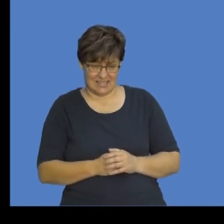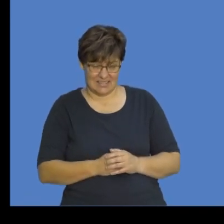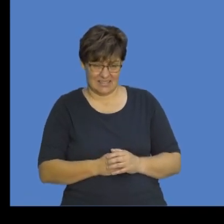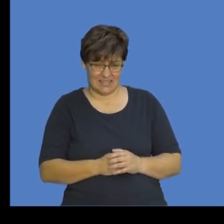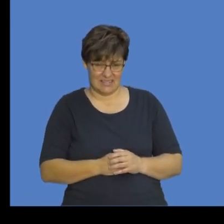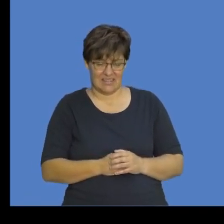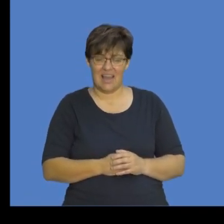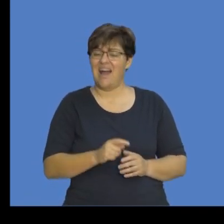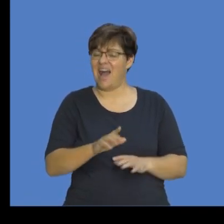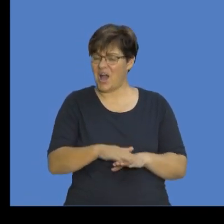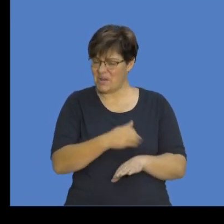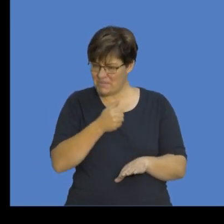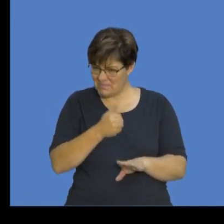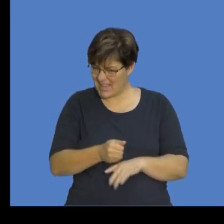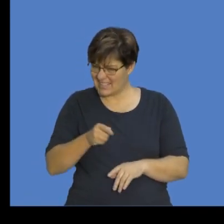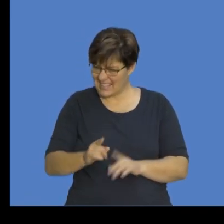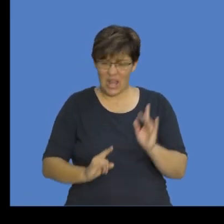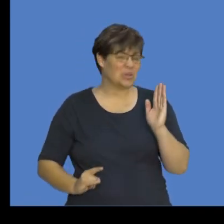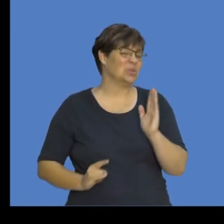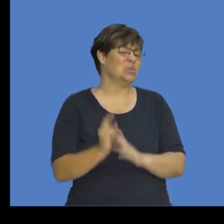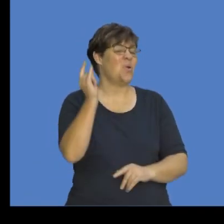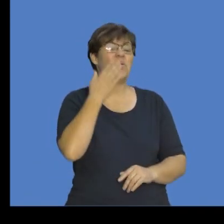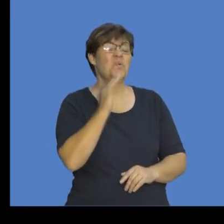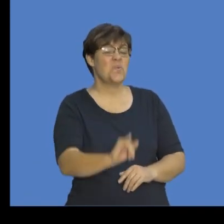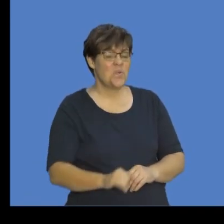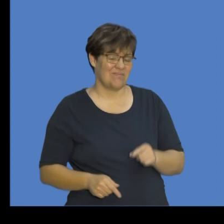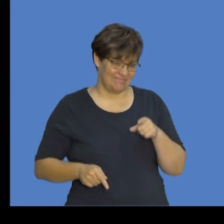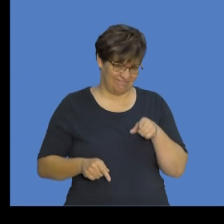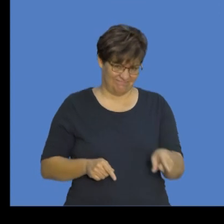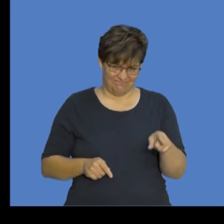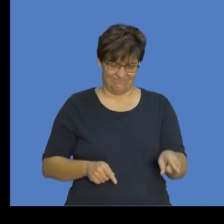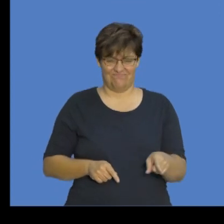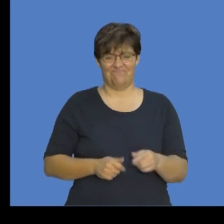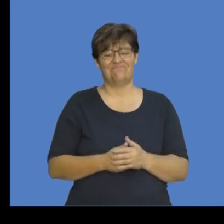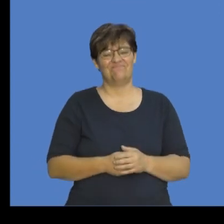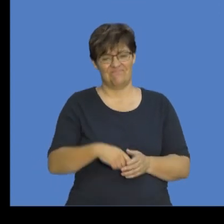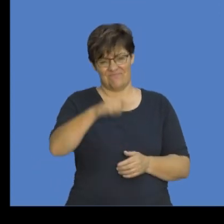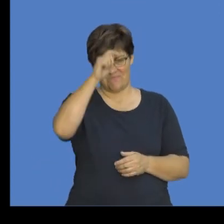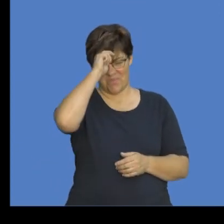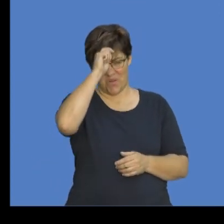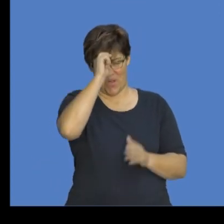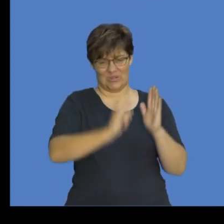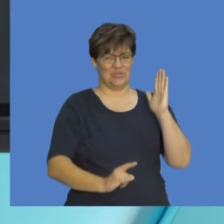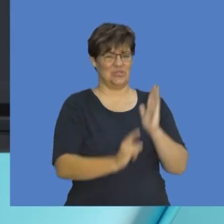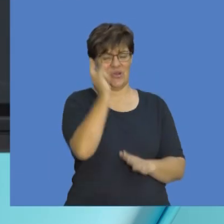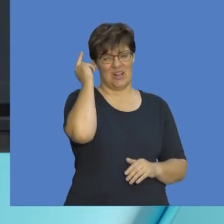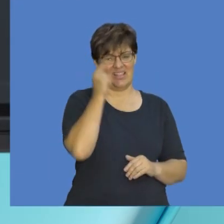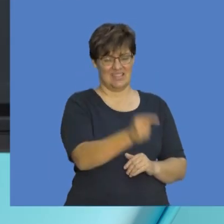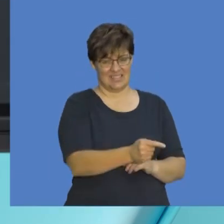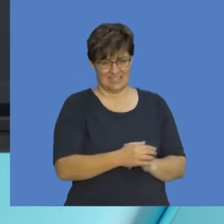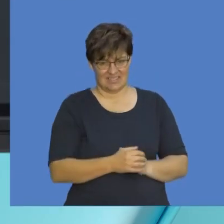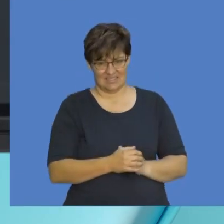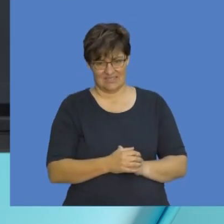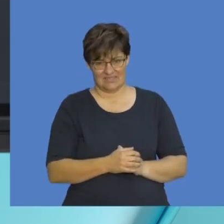180. Based on using maximum, we can see that the